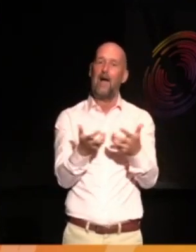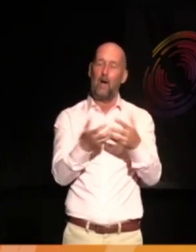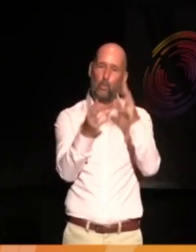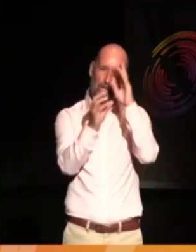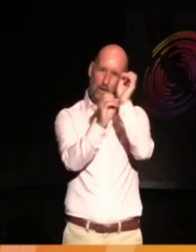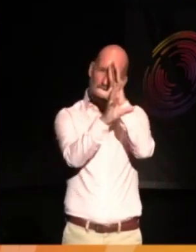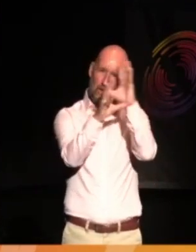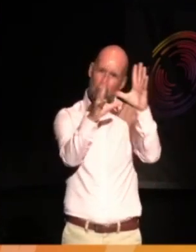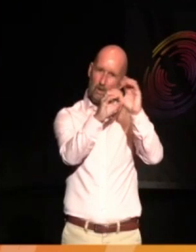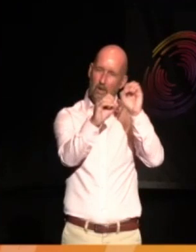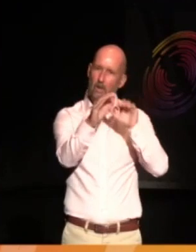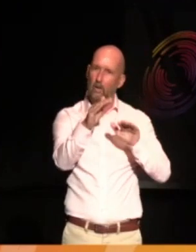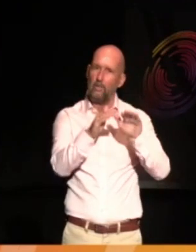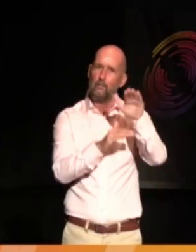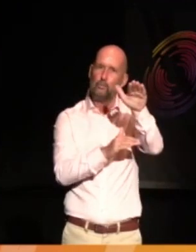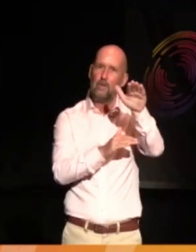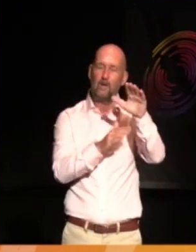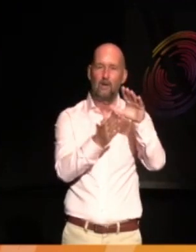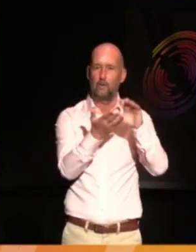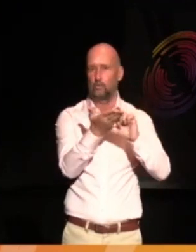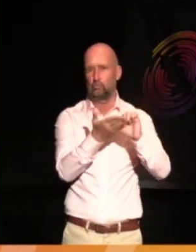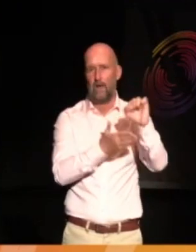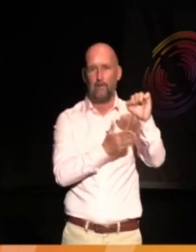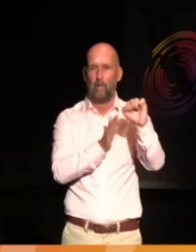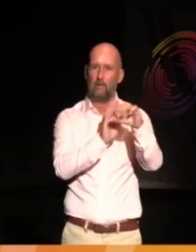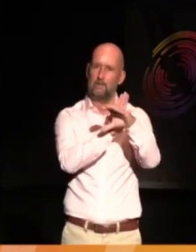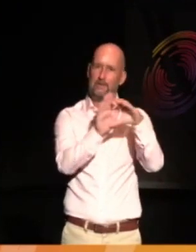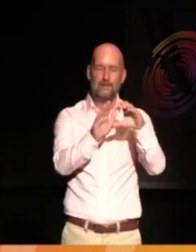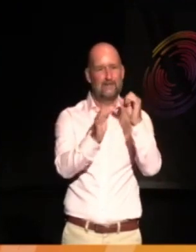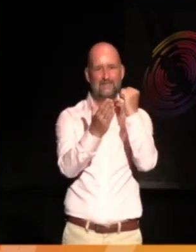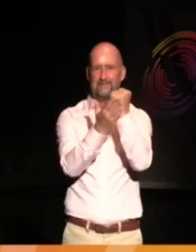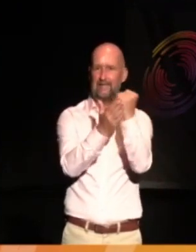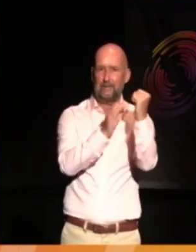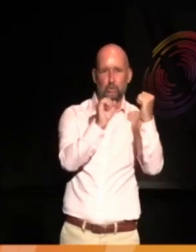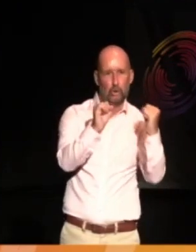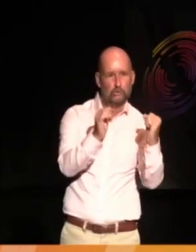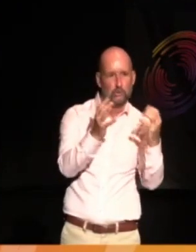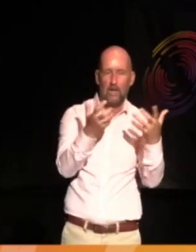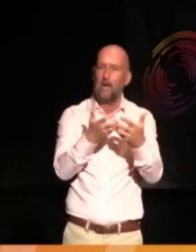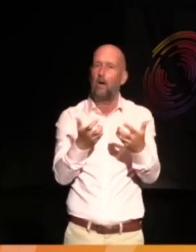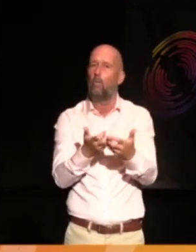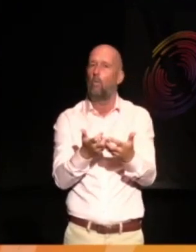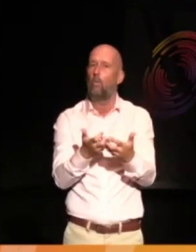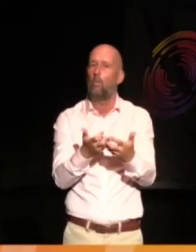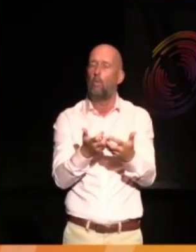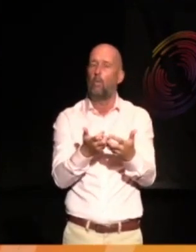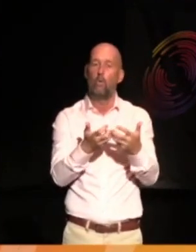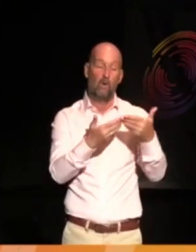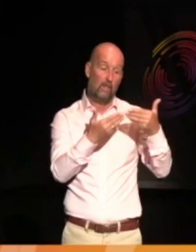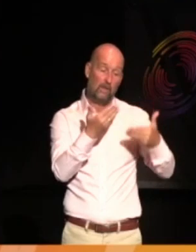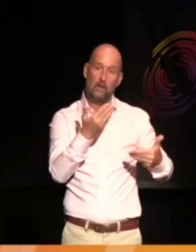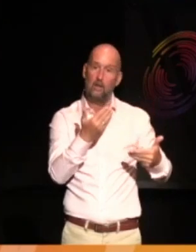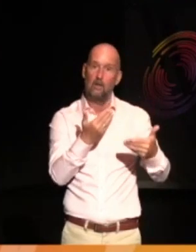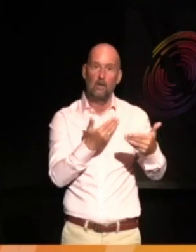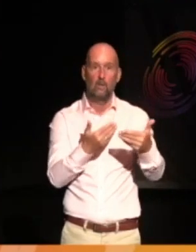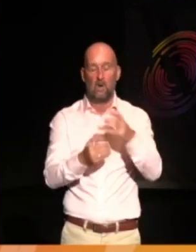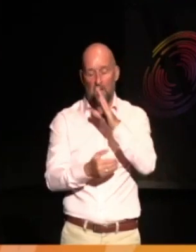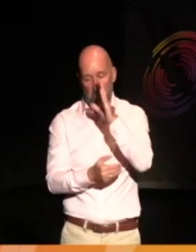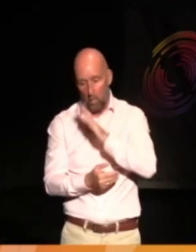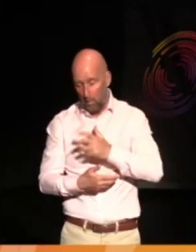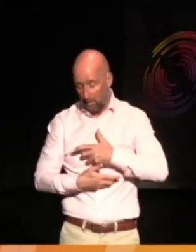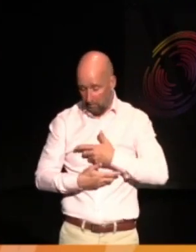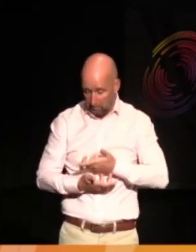contextualise the future tribal signatures to take us through this period of mourning,